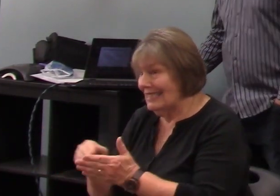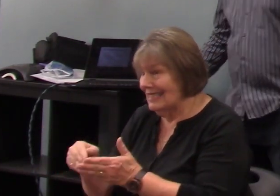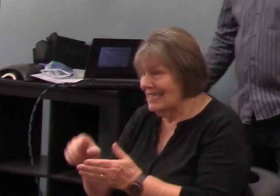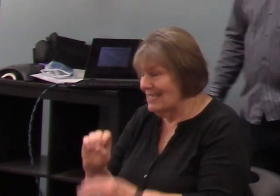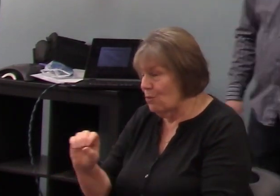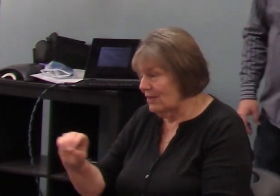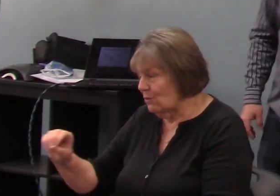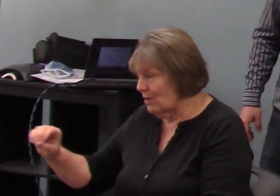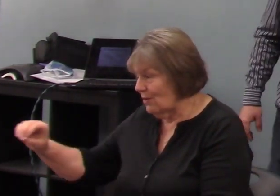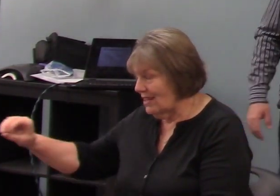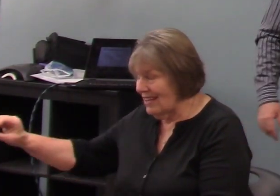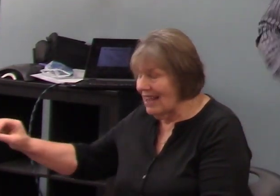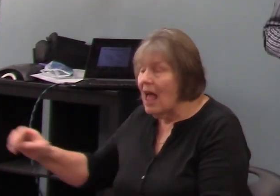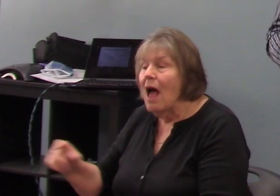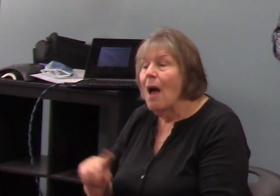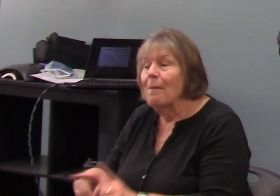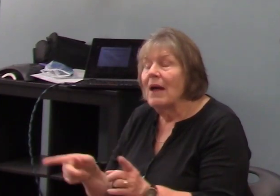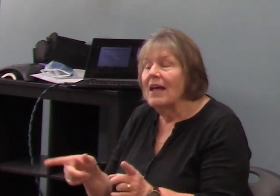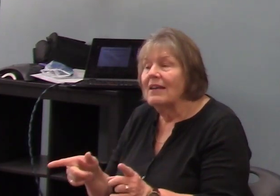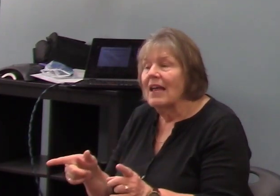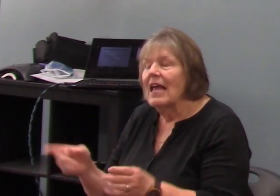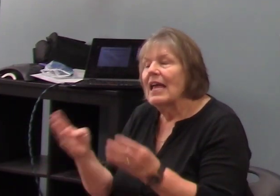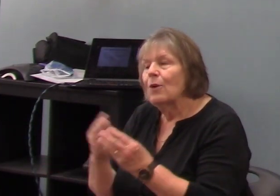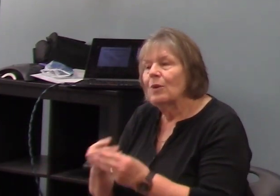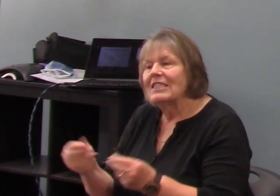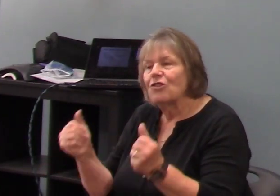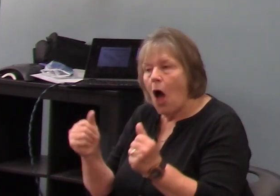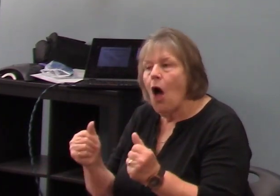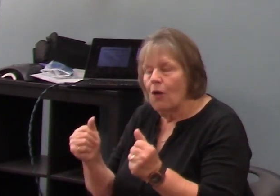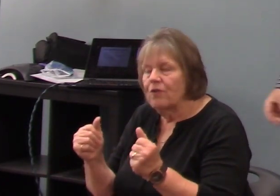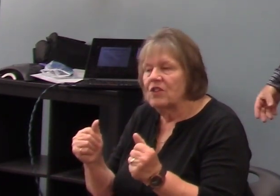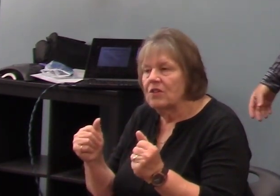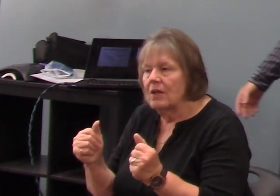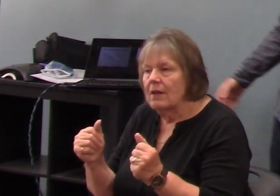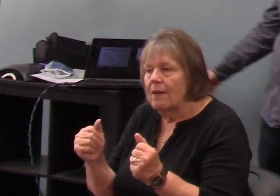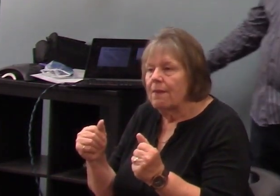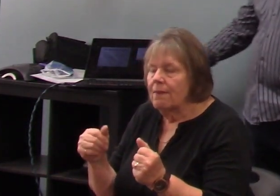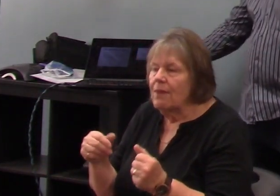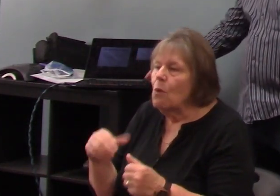It fixes the horizon problem, though, because it gives time for the universe to have mixed in temperature.